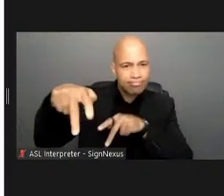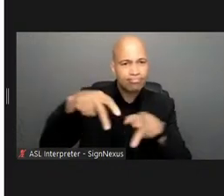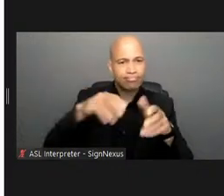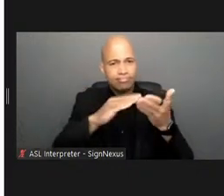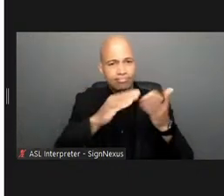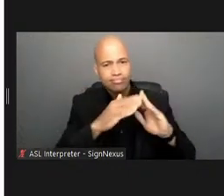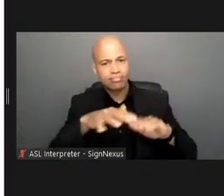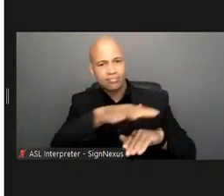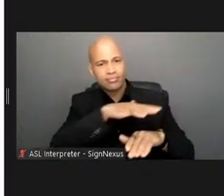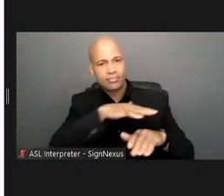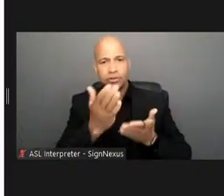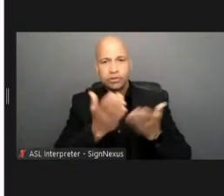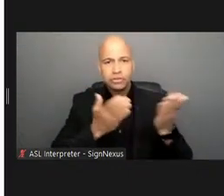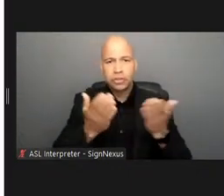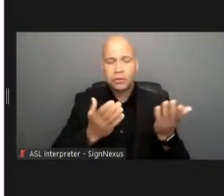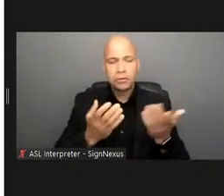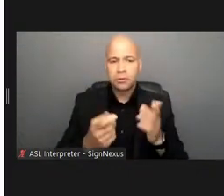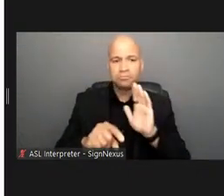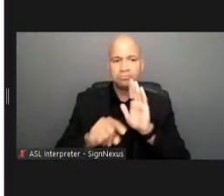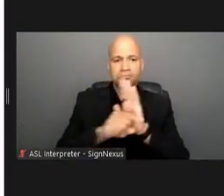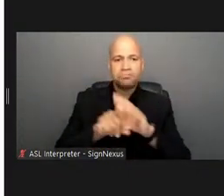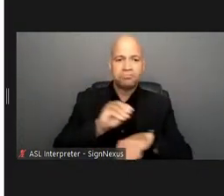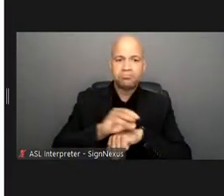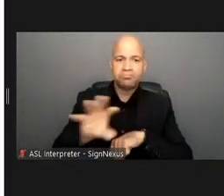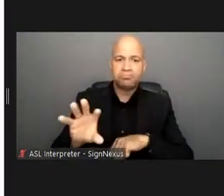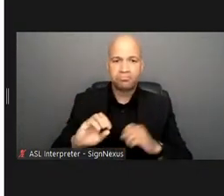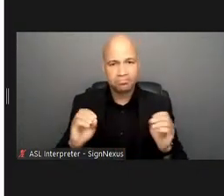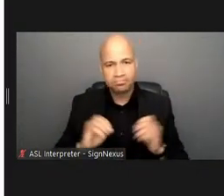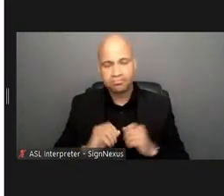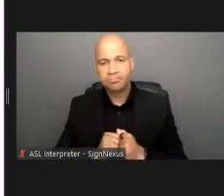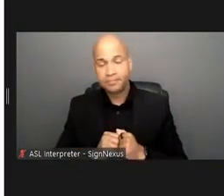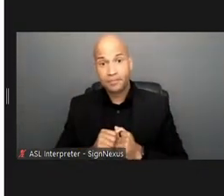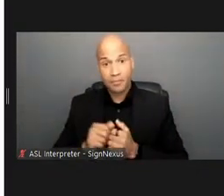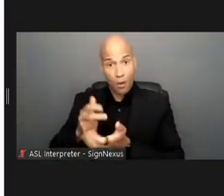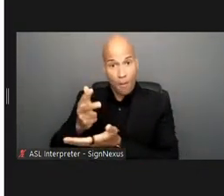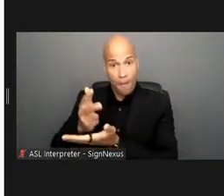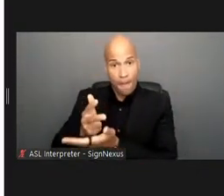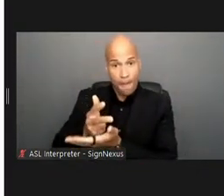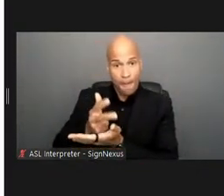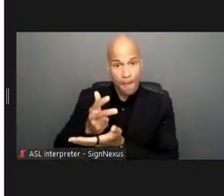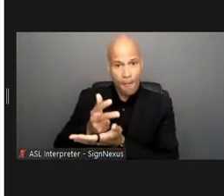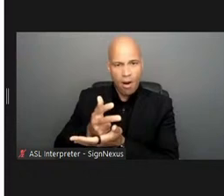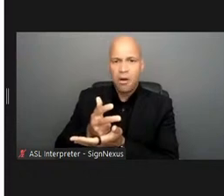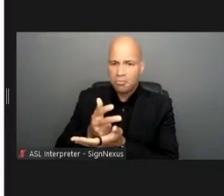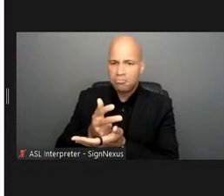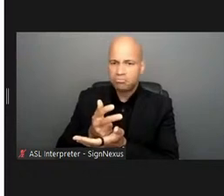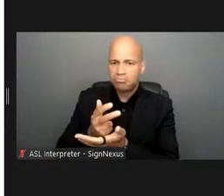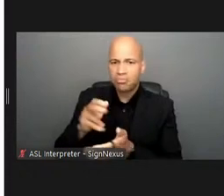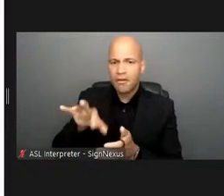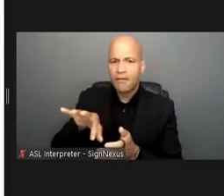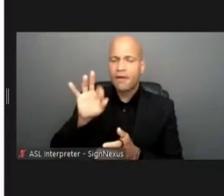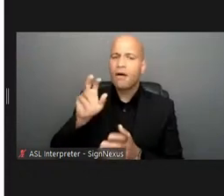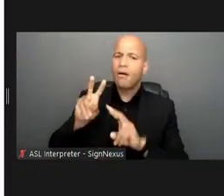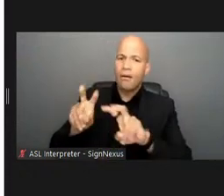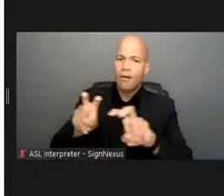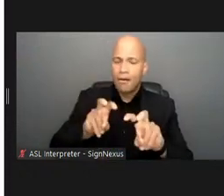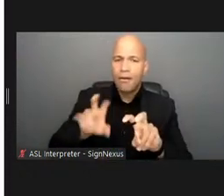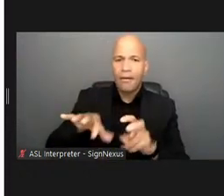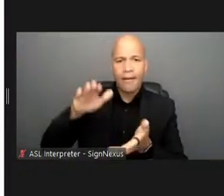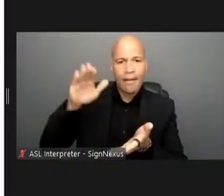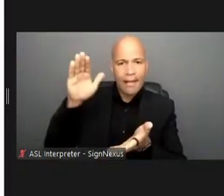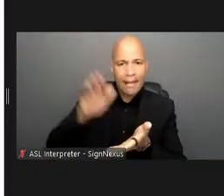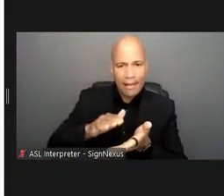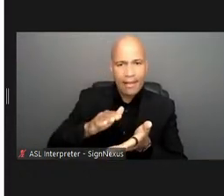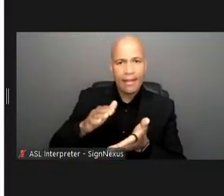services with respect to parking the study found a reduction in parking demand within the Manhattan Central business district